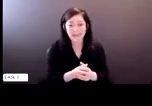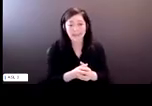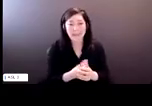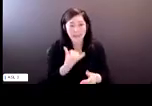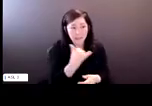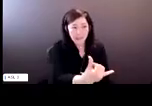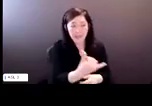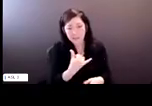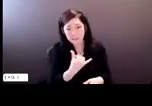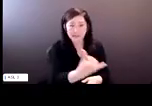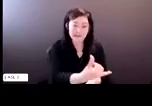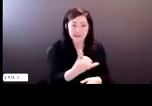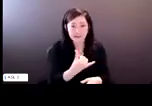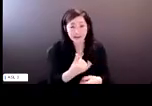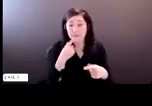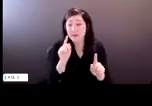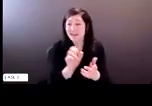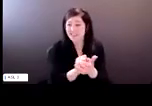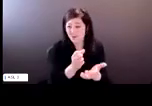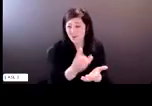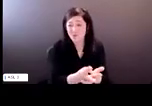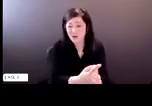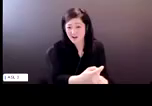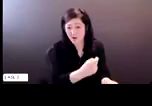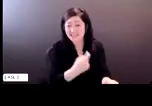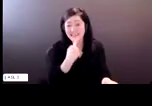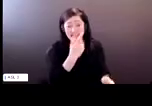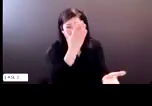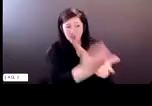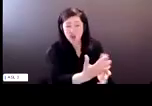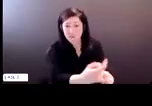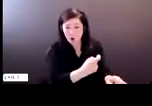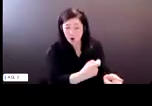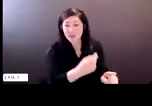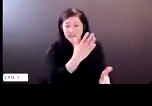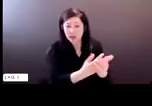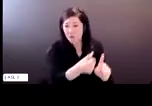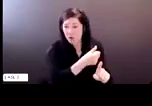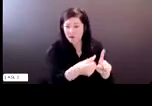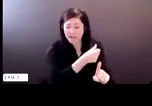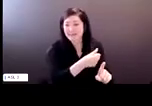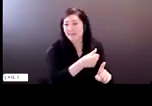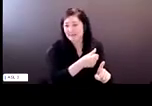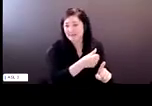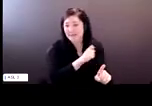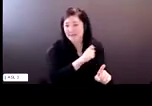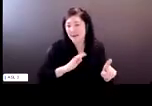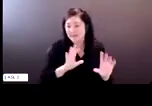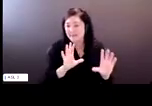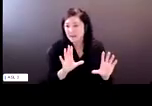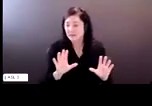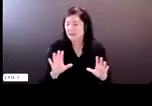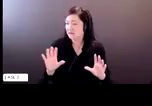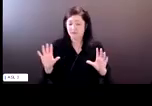the social worker eventually called and said, "Stop calling and harassing our staff." Of course, Jessica didn't